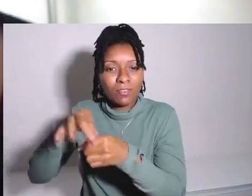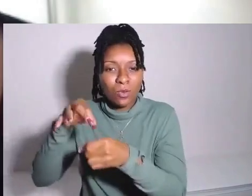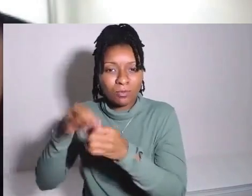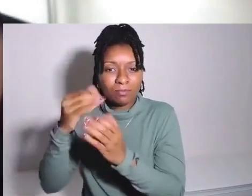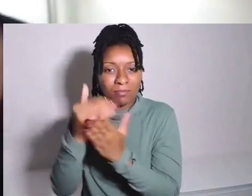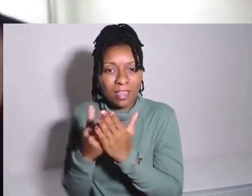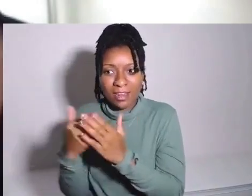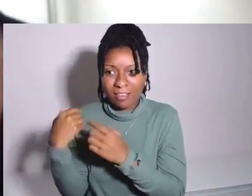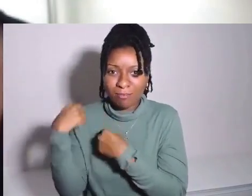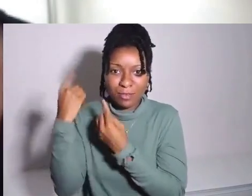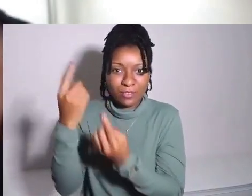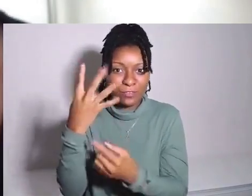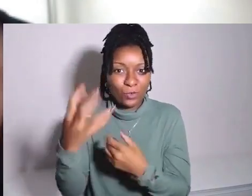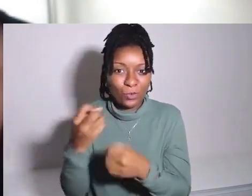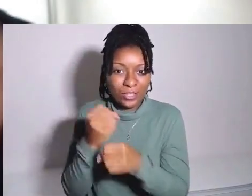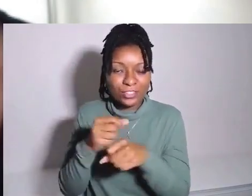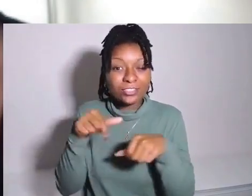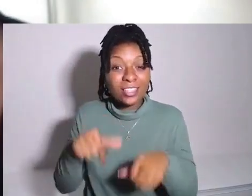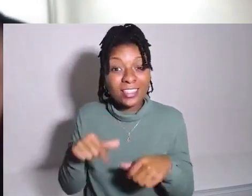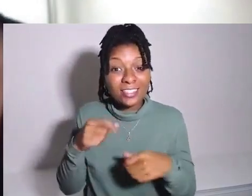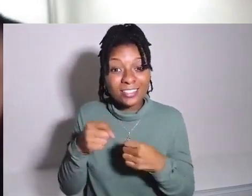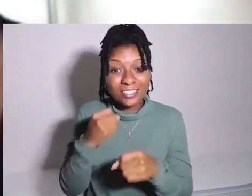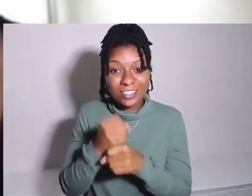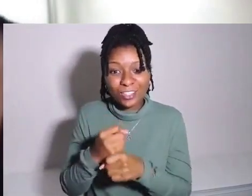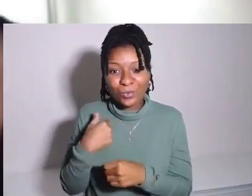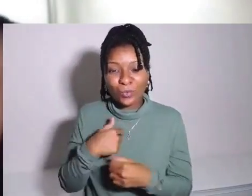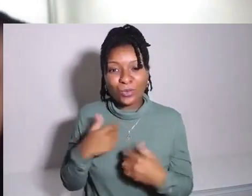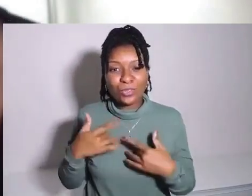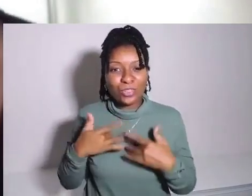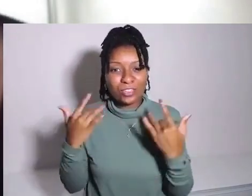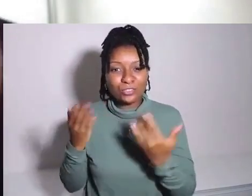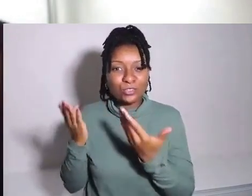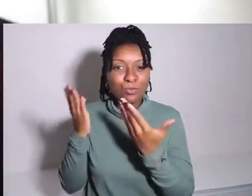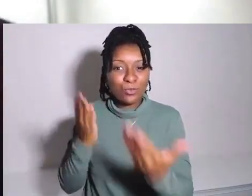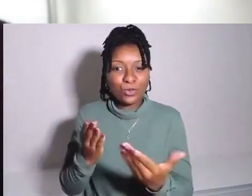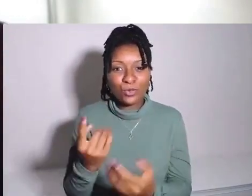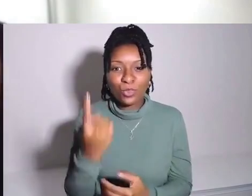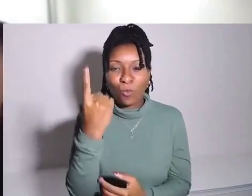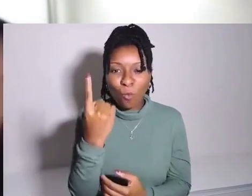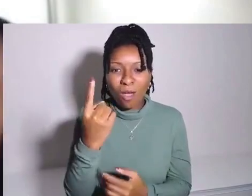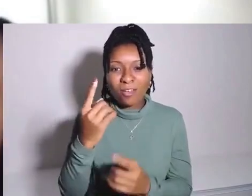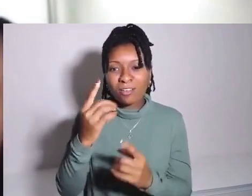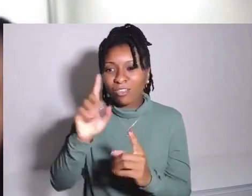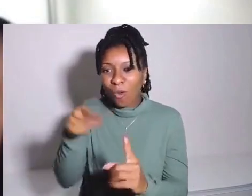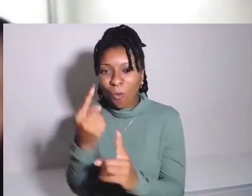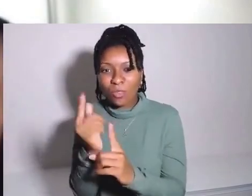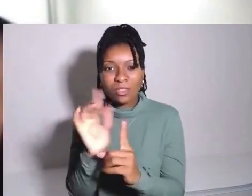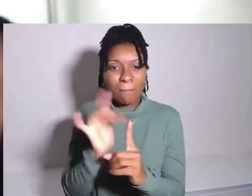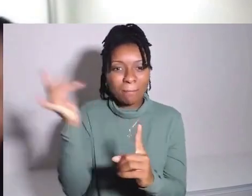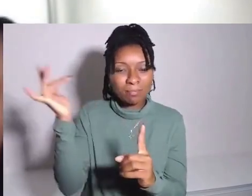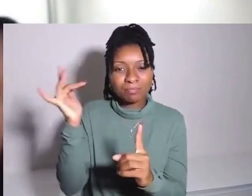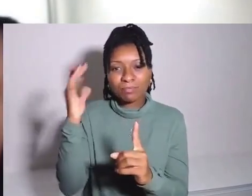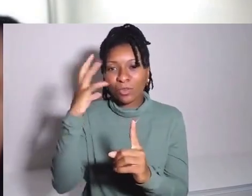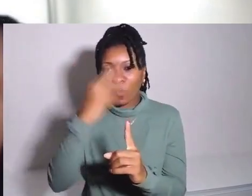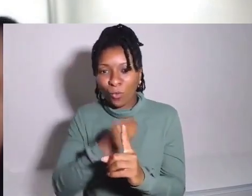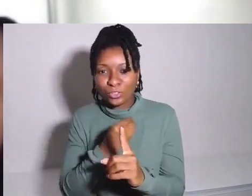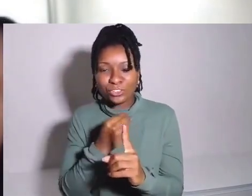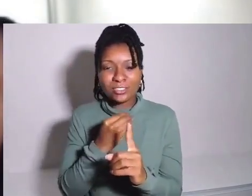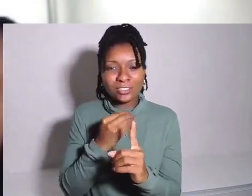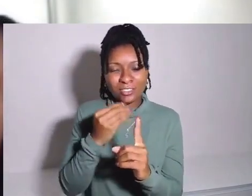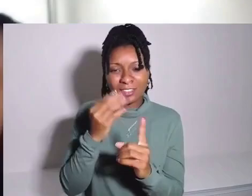year, we're happy again to bring you the one and the only, the magnificent, the gorgeous, the graceful, and the